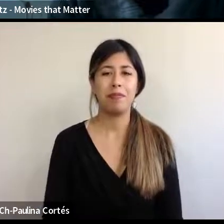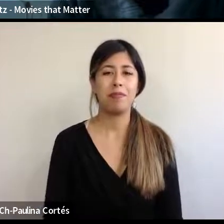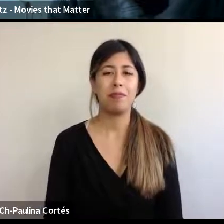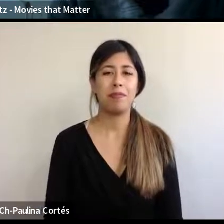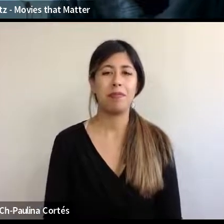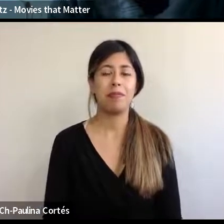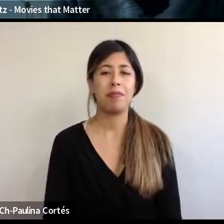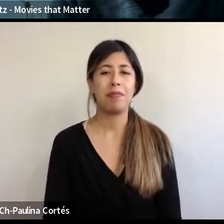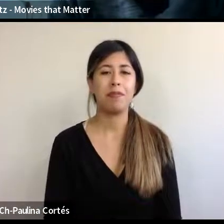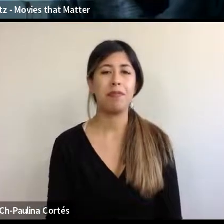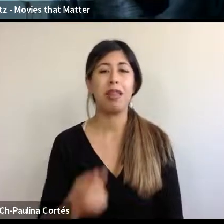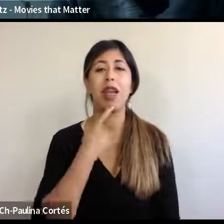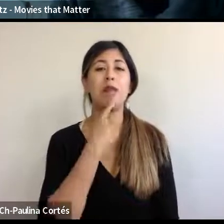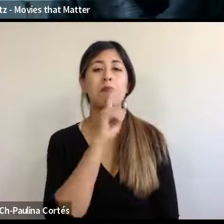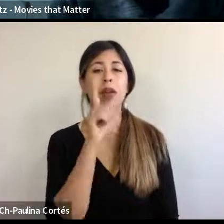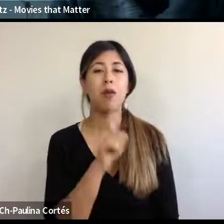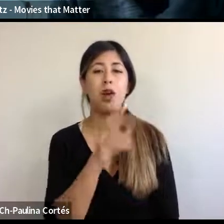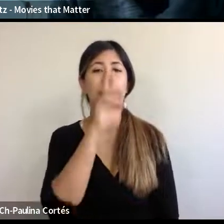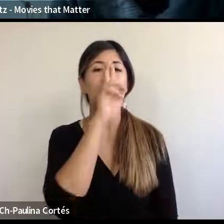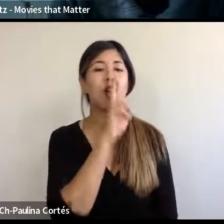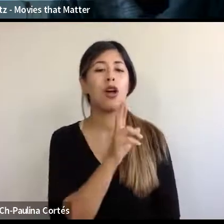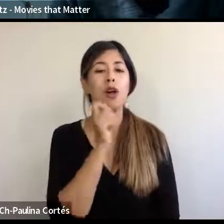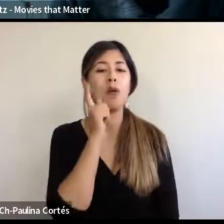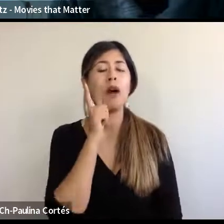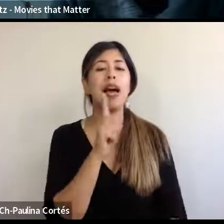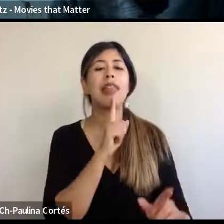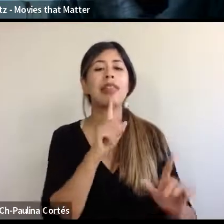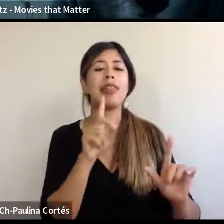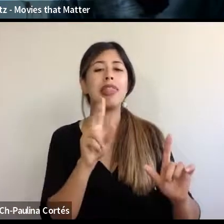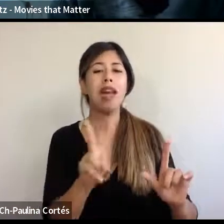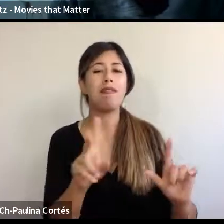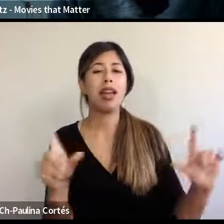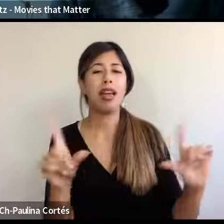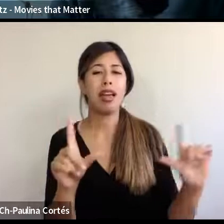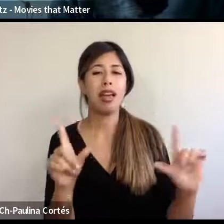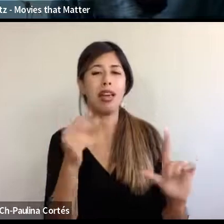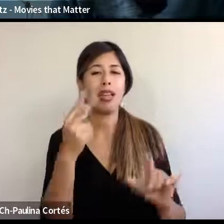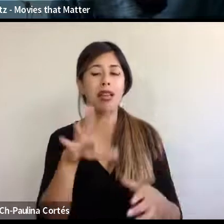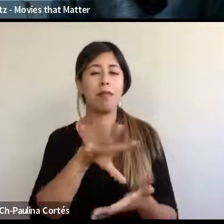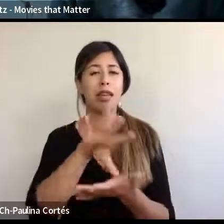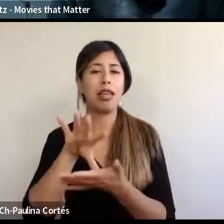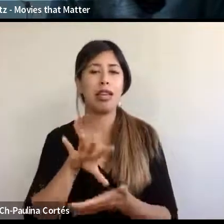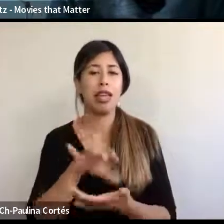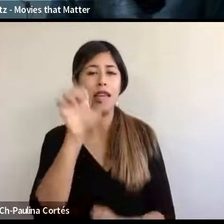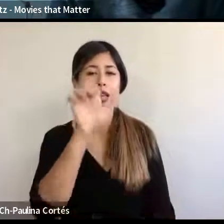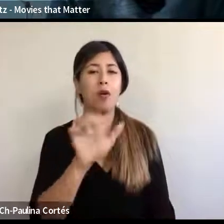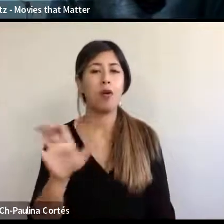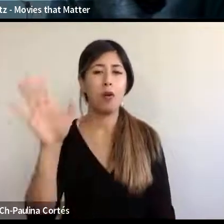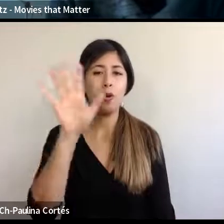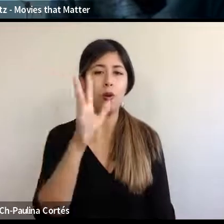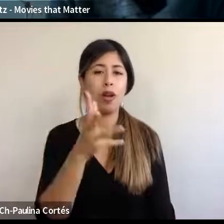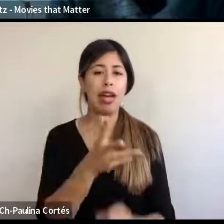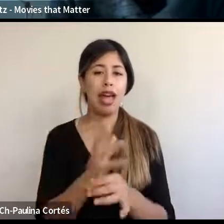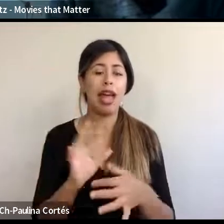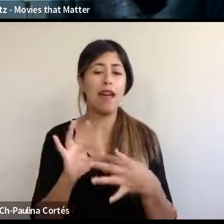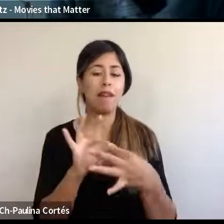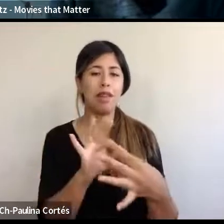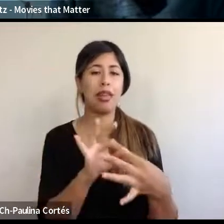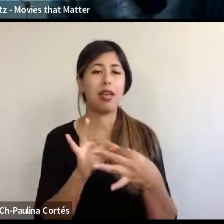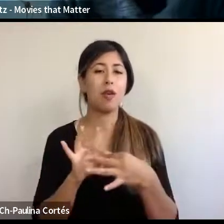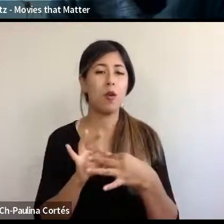¿Qué rol cumple la televisión de los países europeos? ¿Hay algún vínculo? ¿La